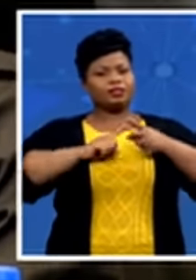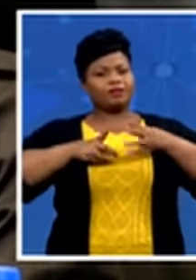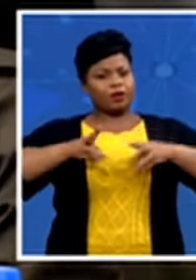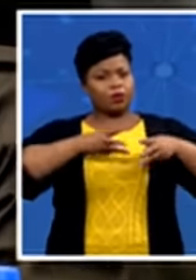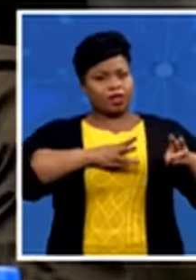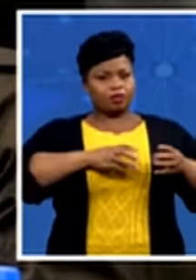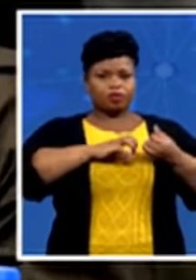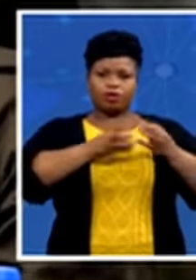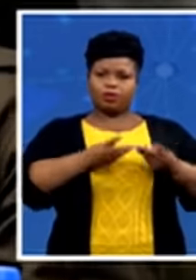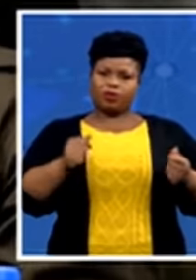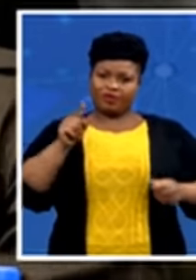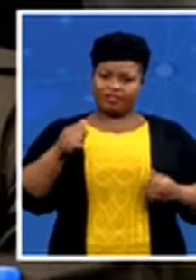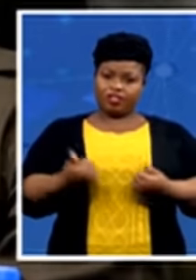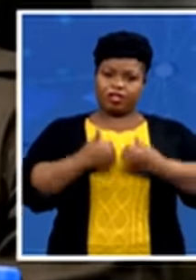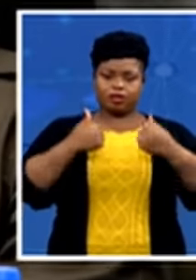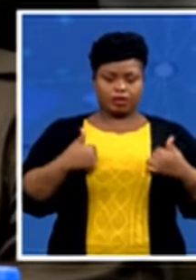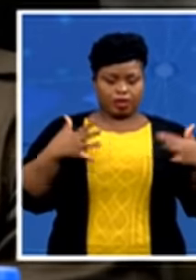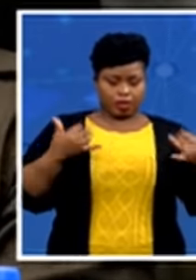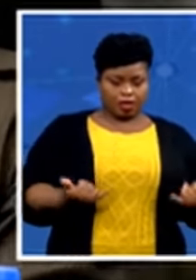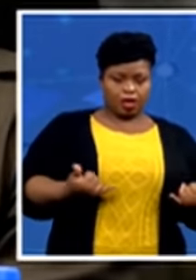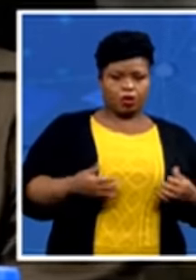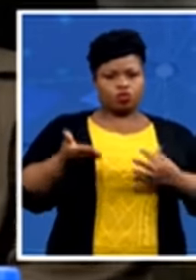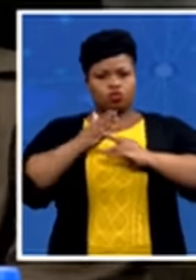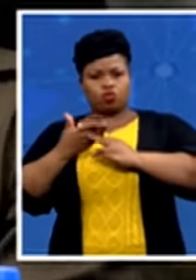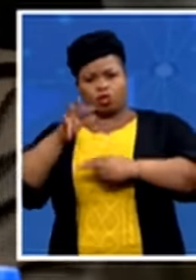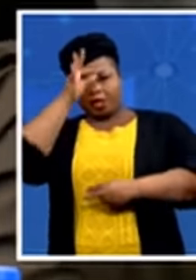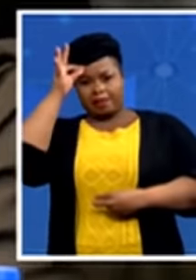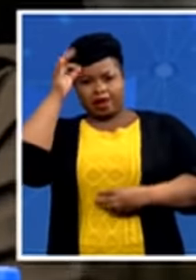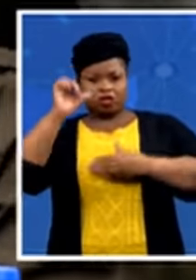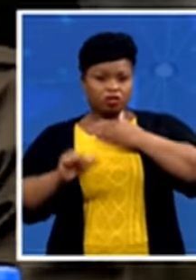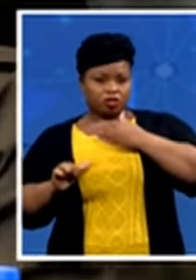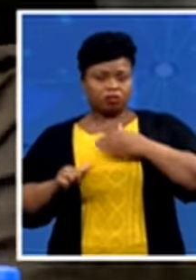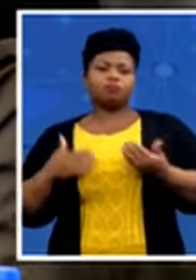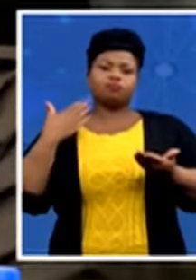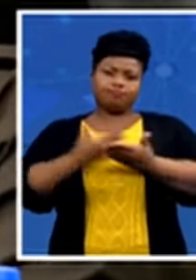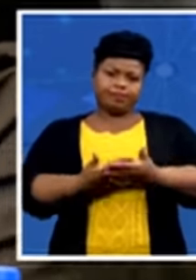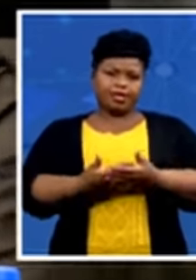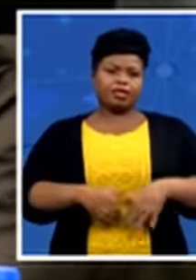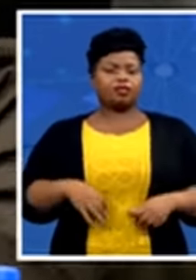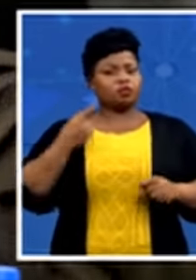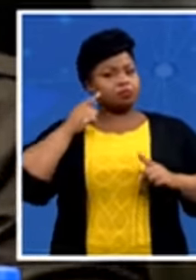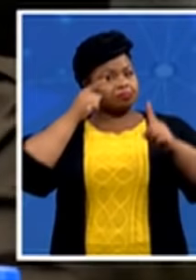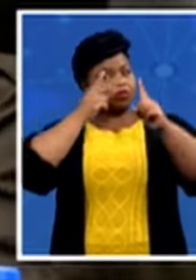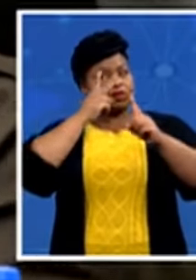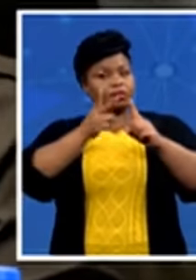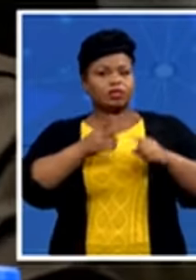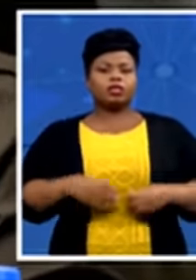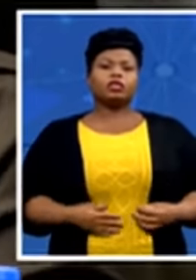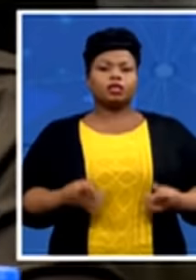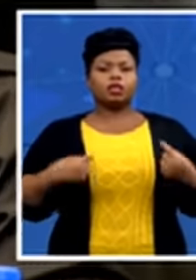and March should be in a position to put us on the trajectory that our driving license regime all